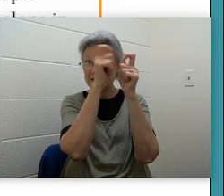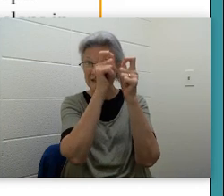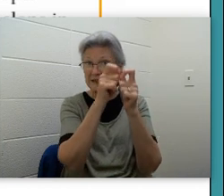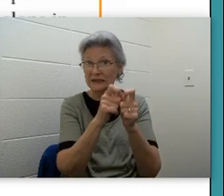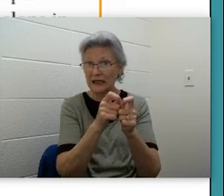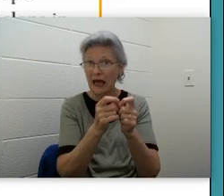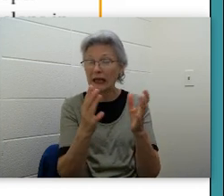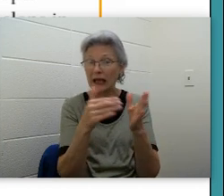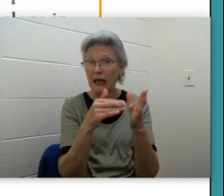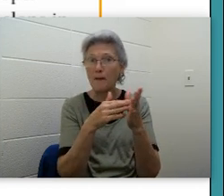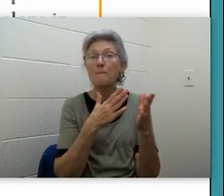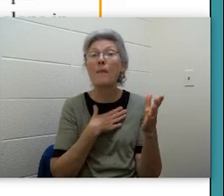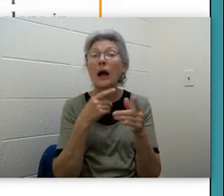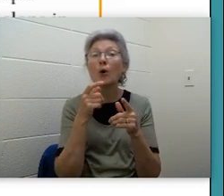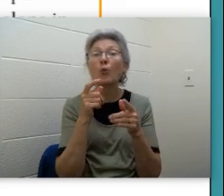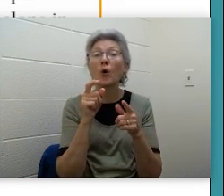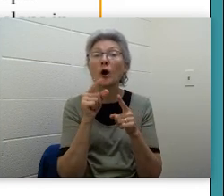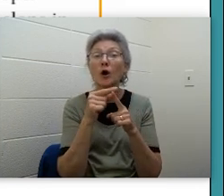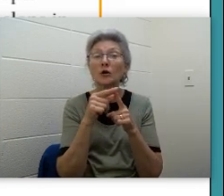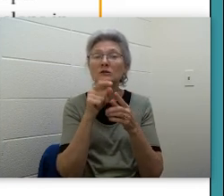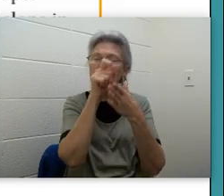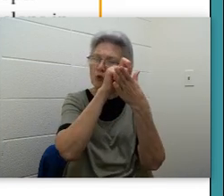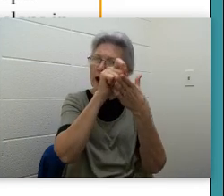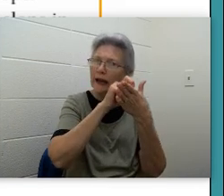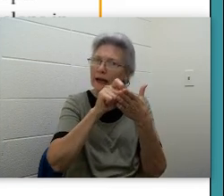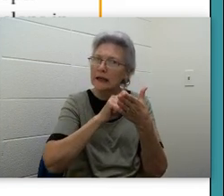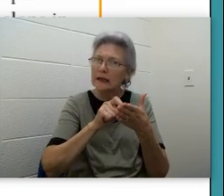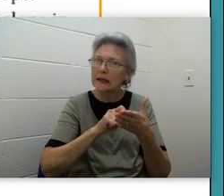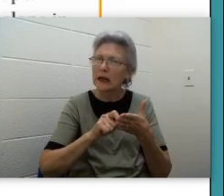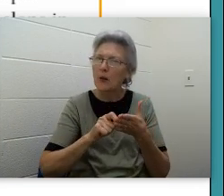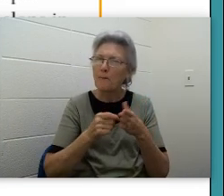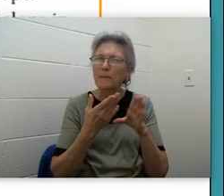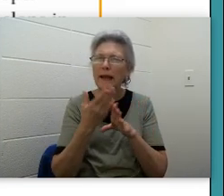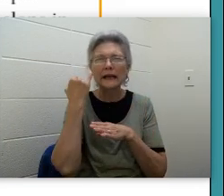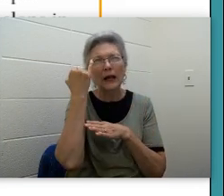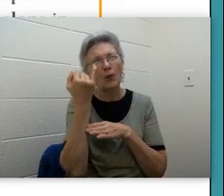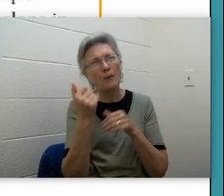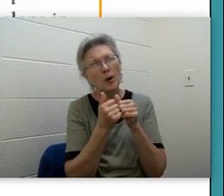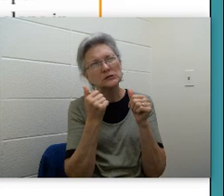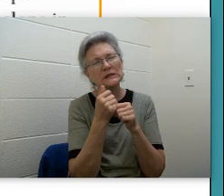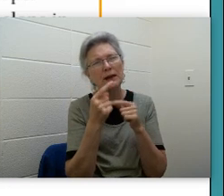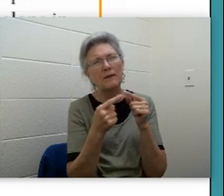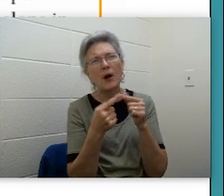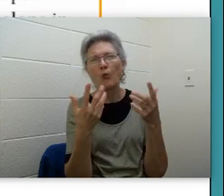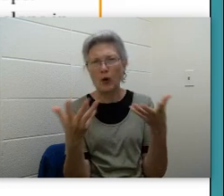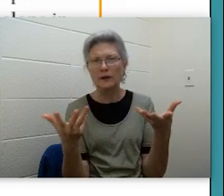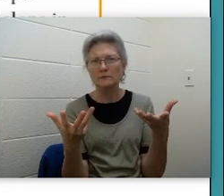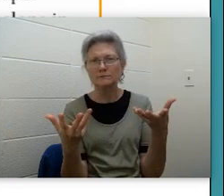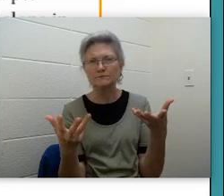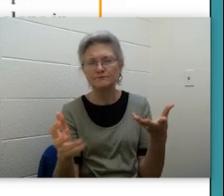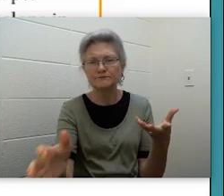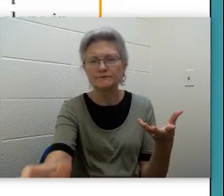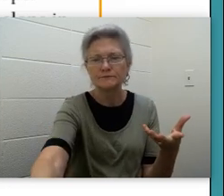and again in my own words, try to create a main idea. What was this mostly about?